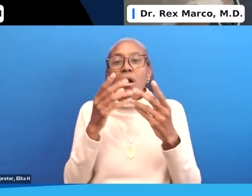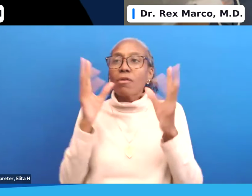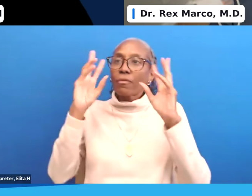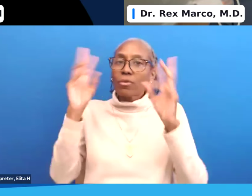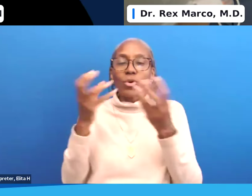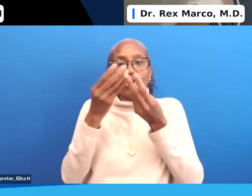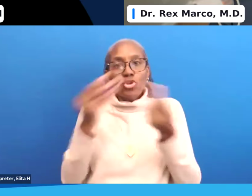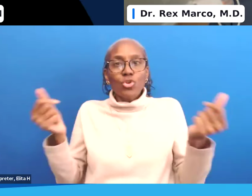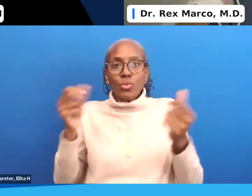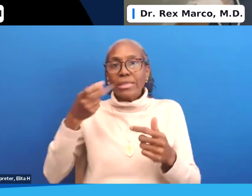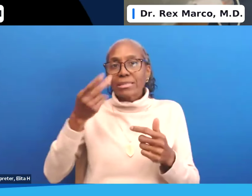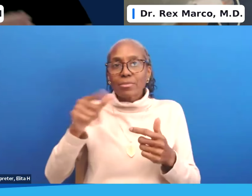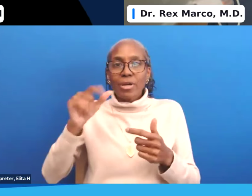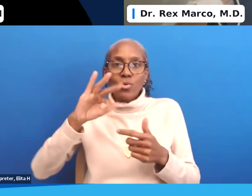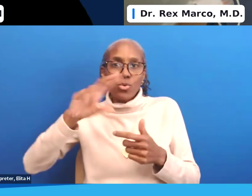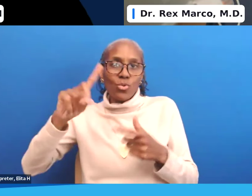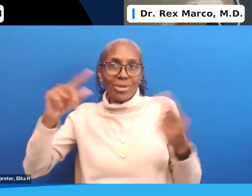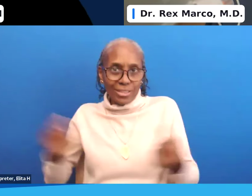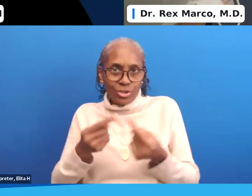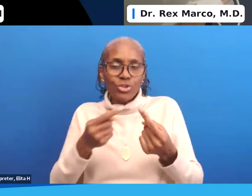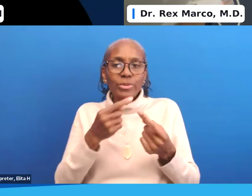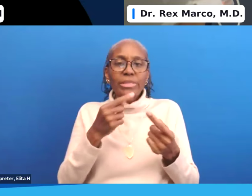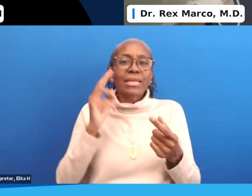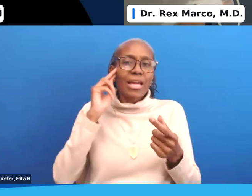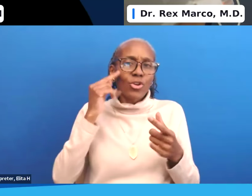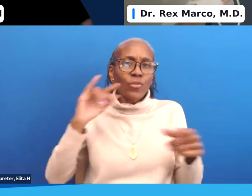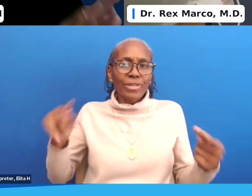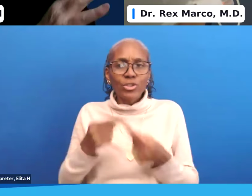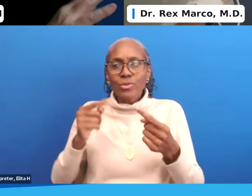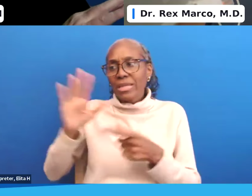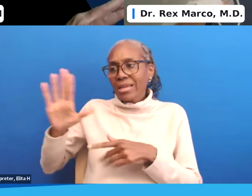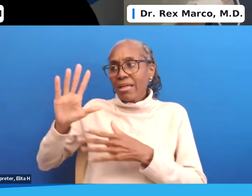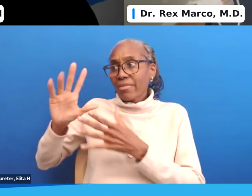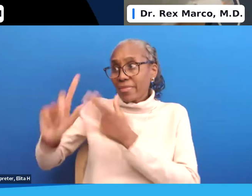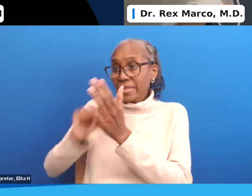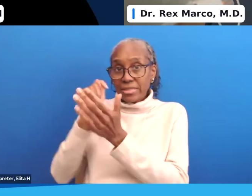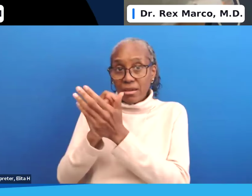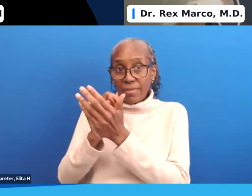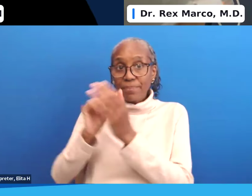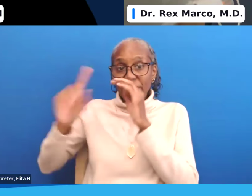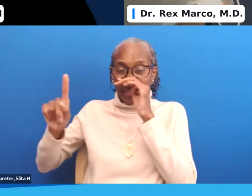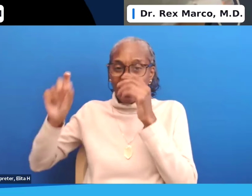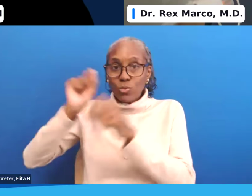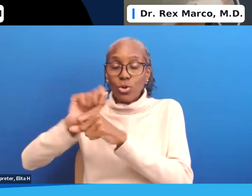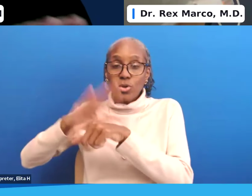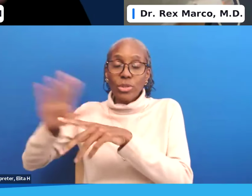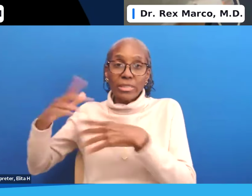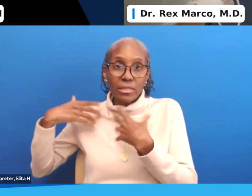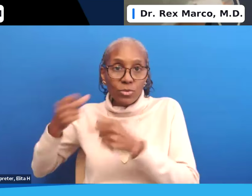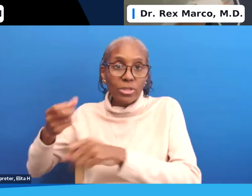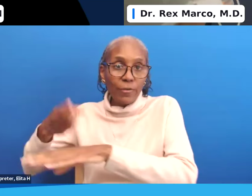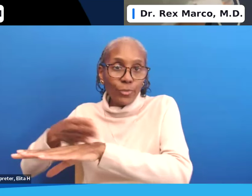cord injury and neurological injuries, and looking at the time from him working on his